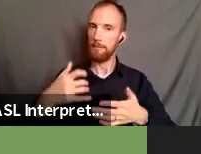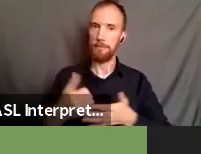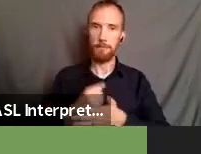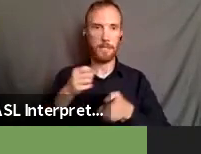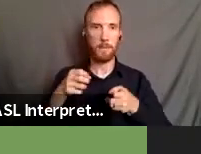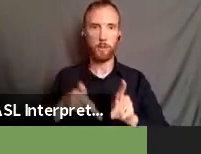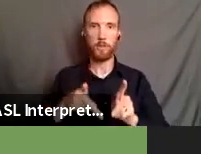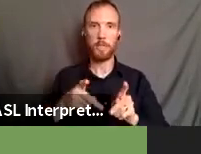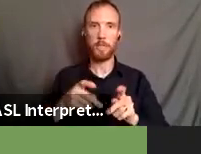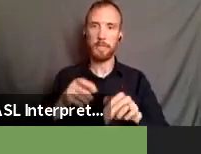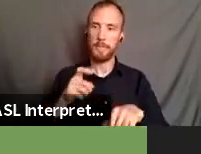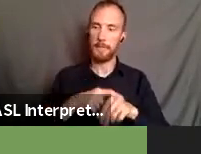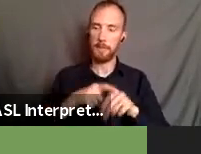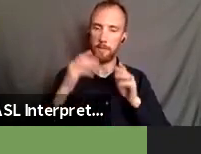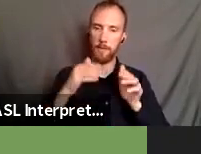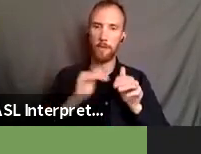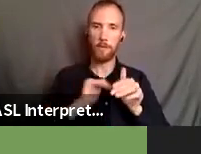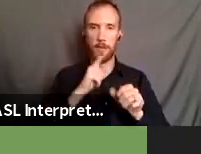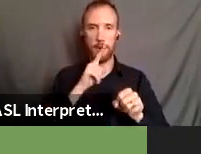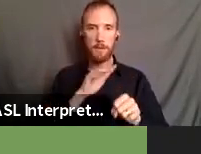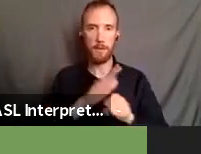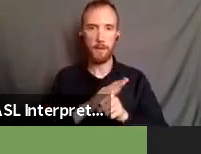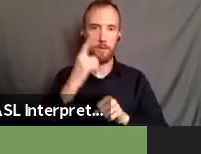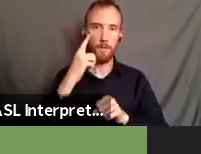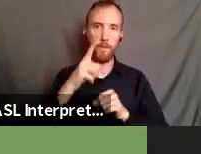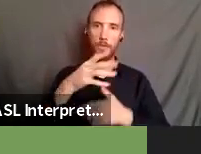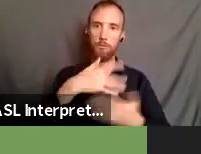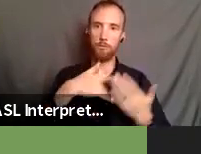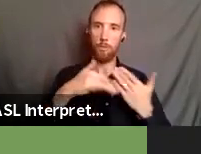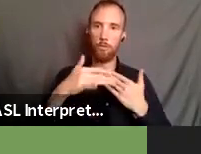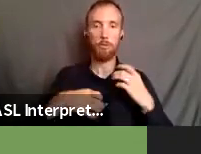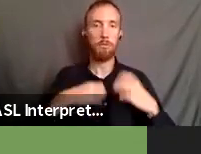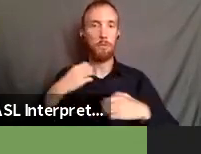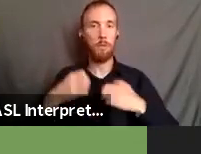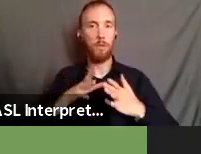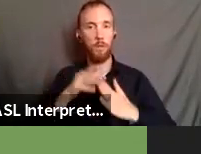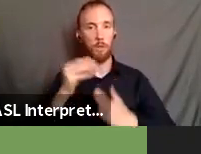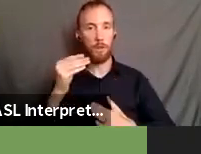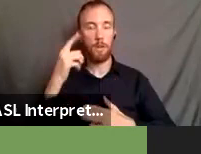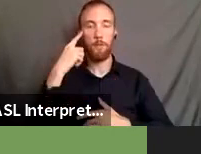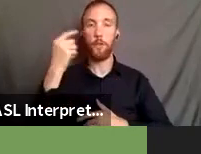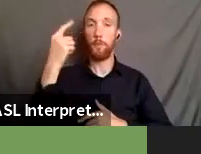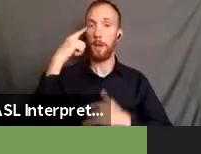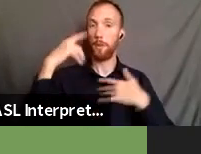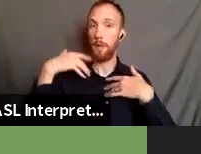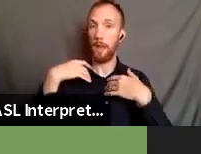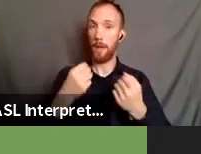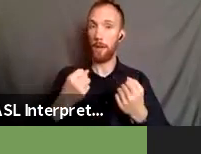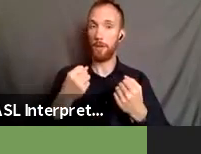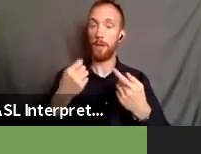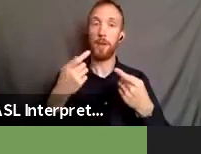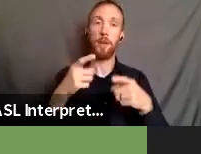commitment and value for social emotional learning and for our students mental health and to foster the environments the